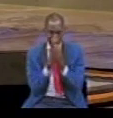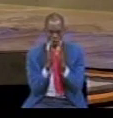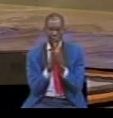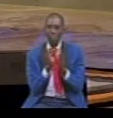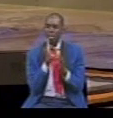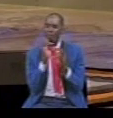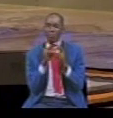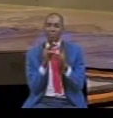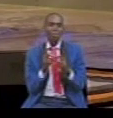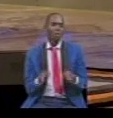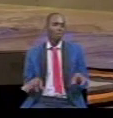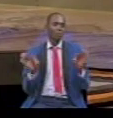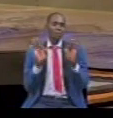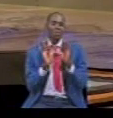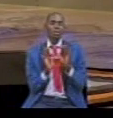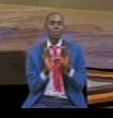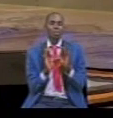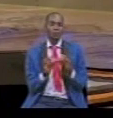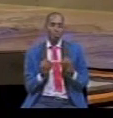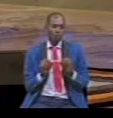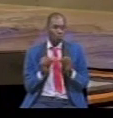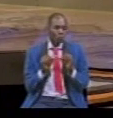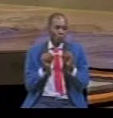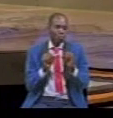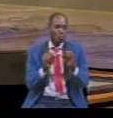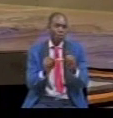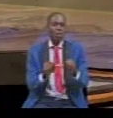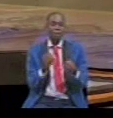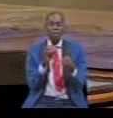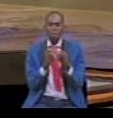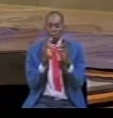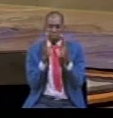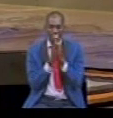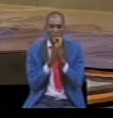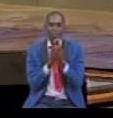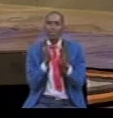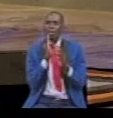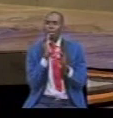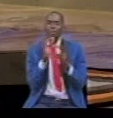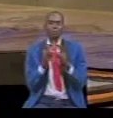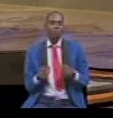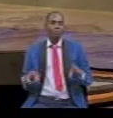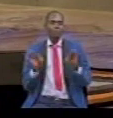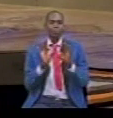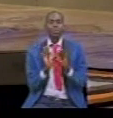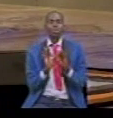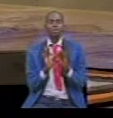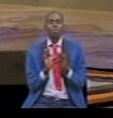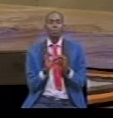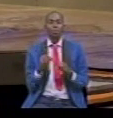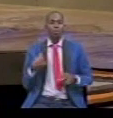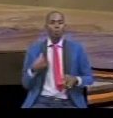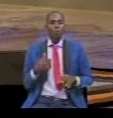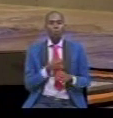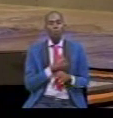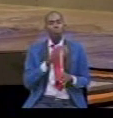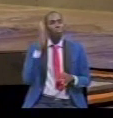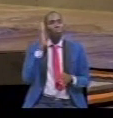is important. Continuity in prayer is important. We